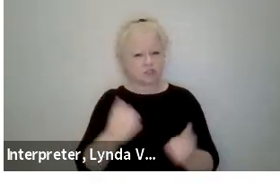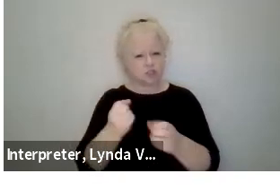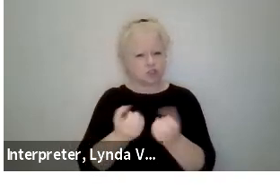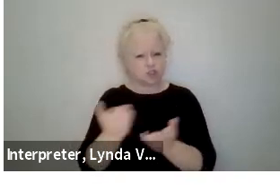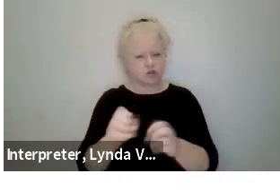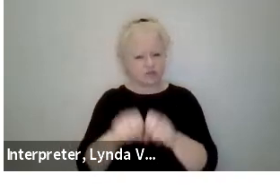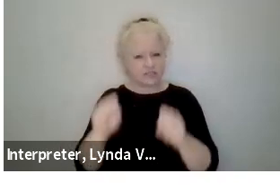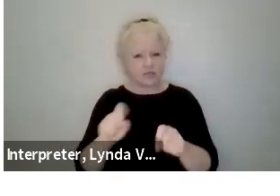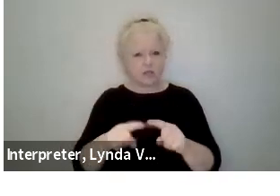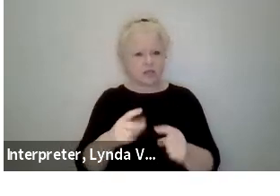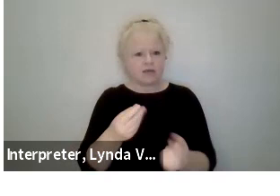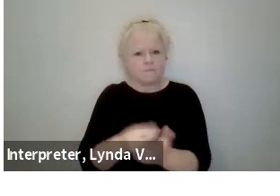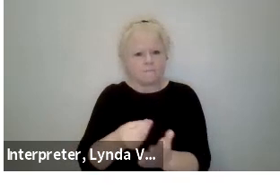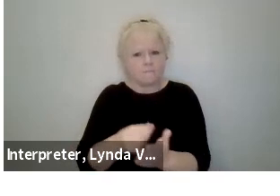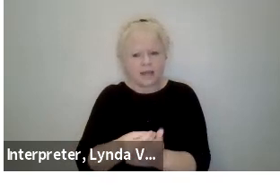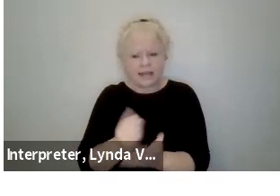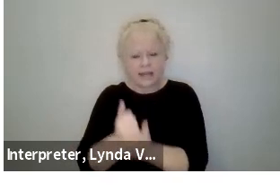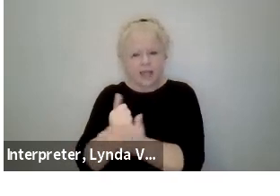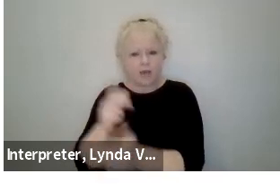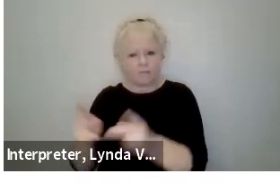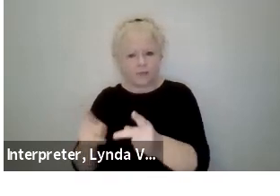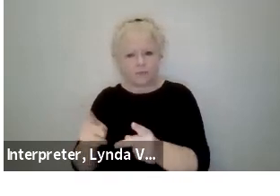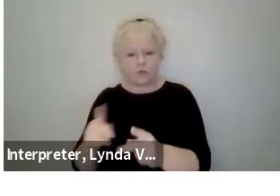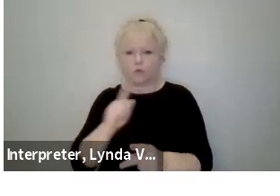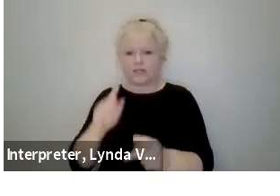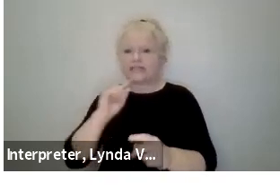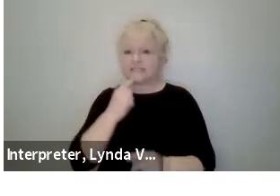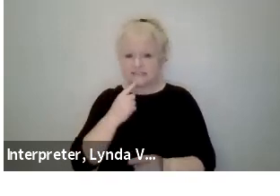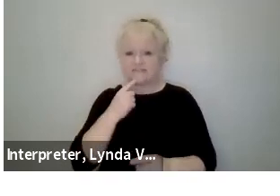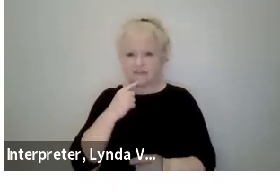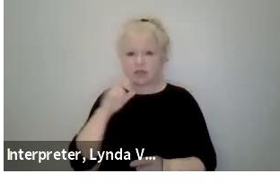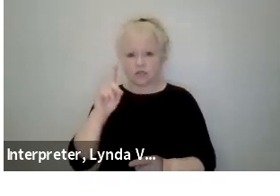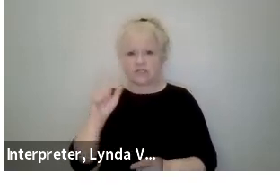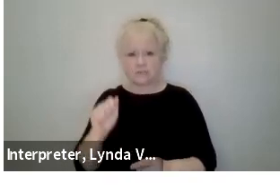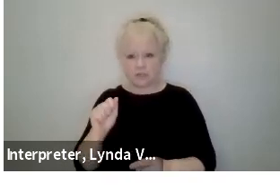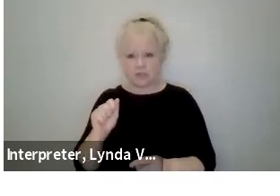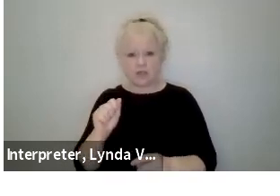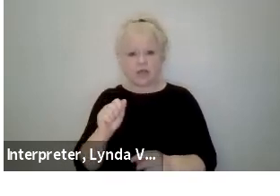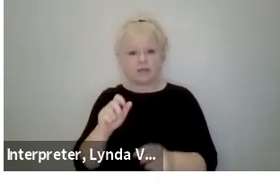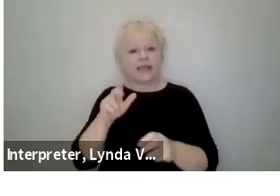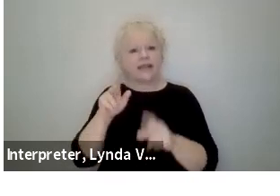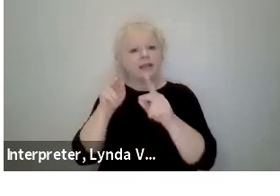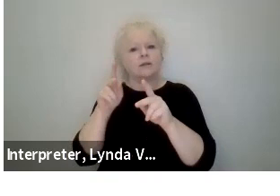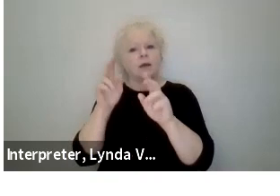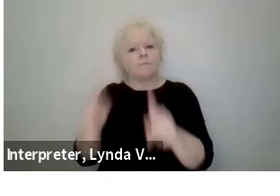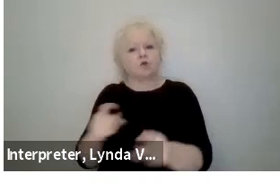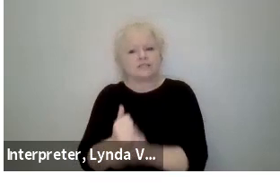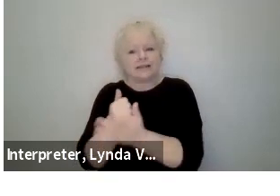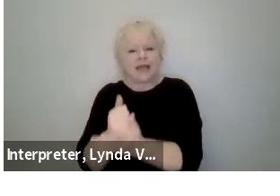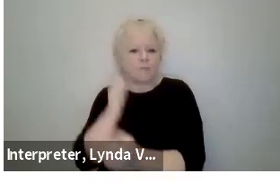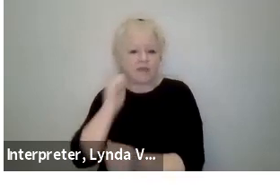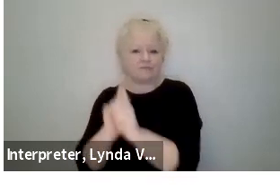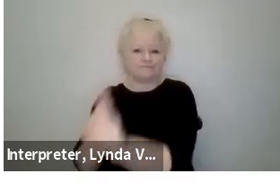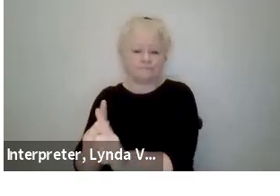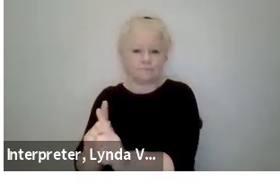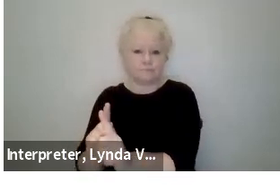monthly stipends to individuals with significant disabilities who require personal assistance services to obtain and